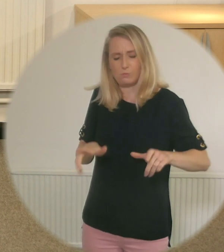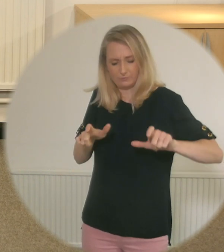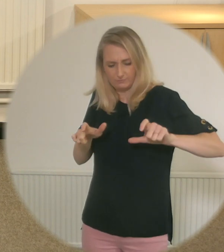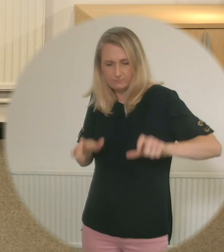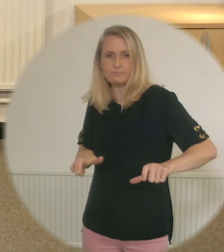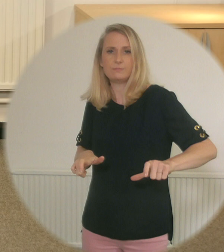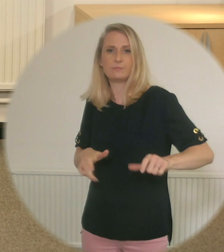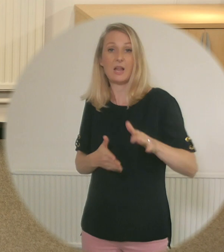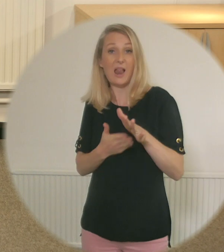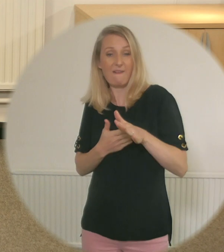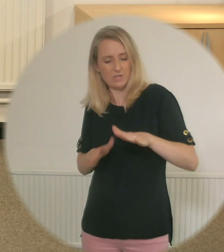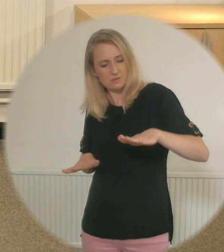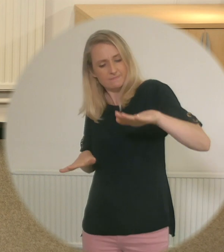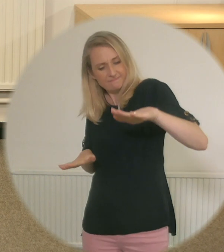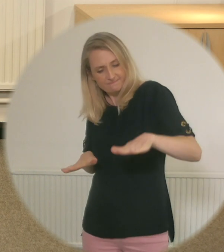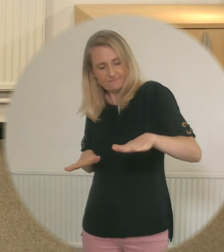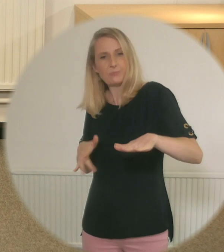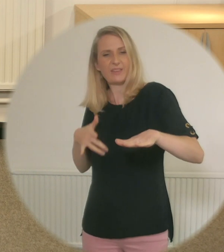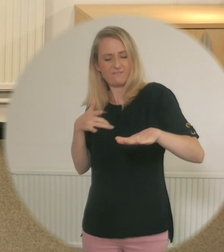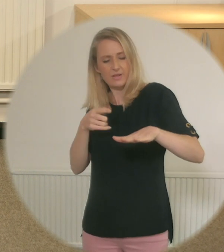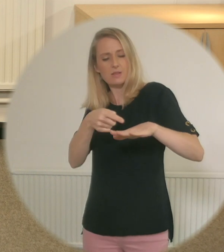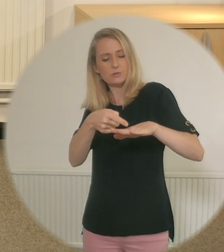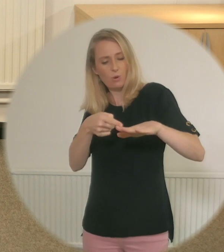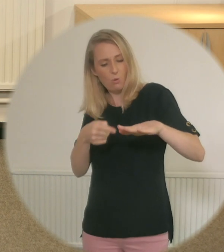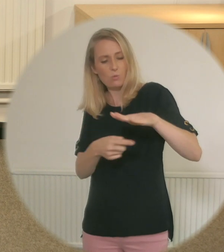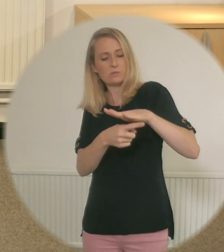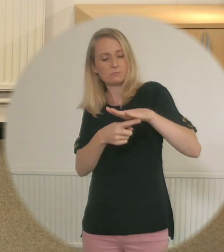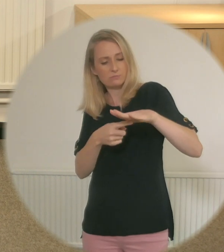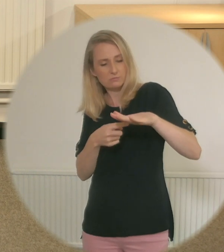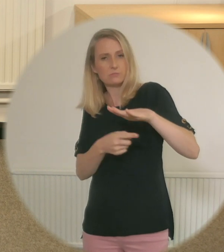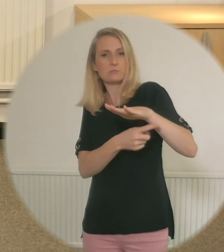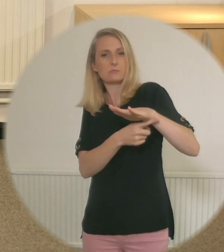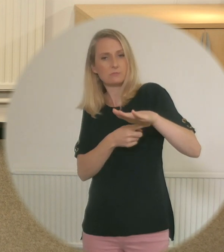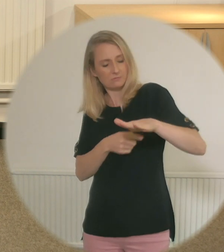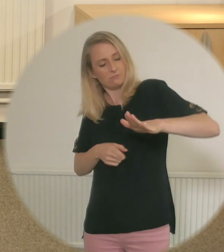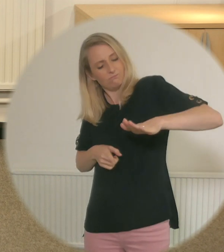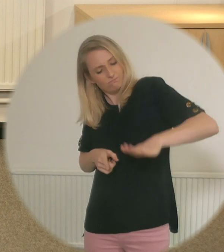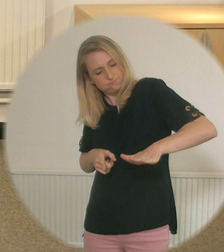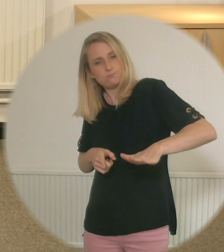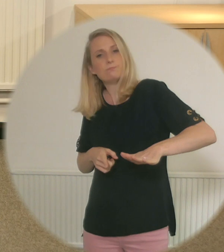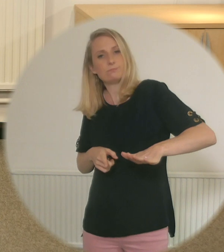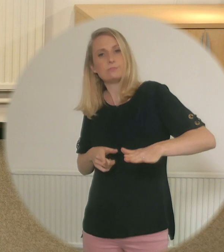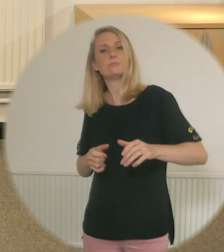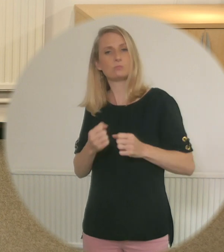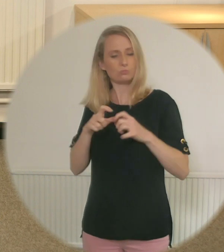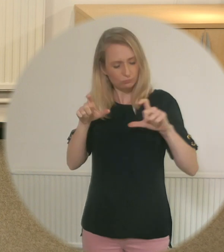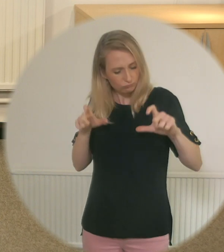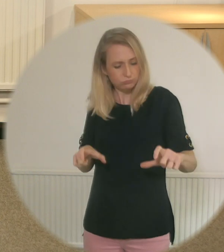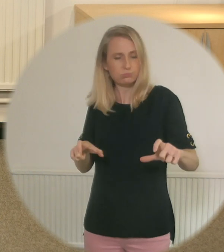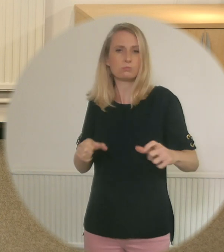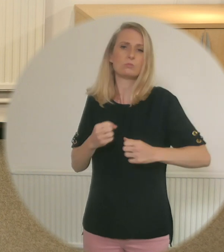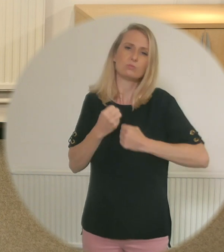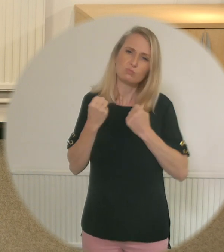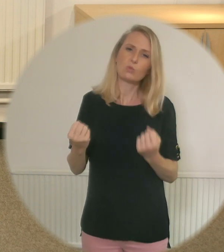the chair, the toes, the heel of the foot, and the ball of the foot. Find a stable